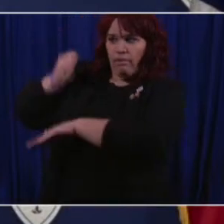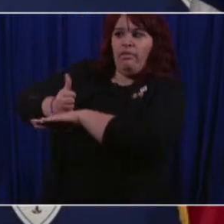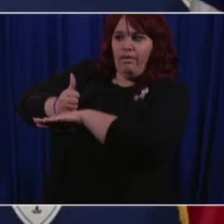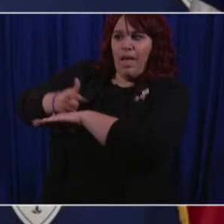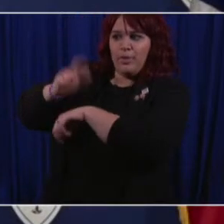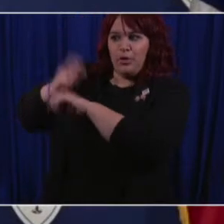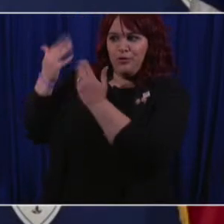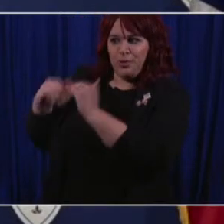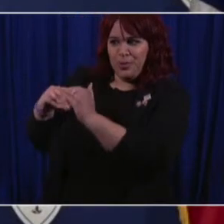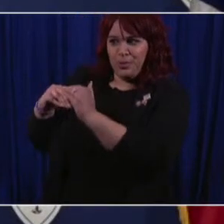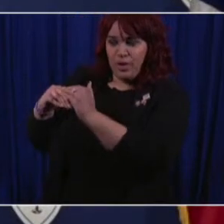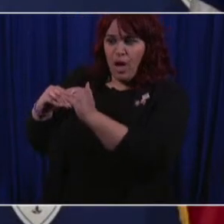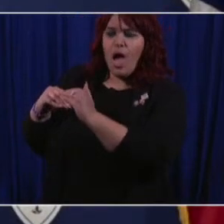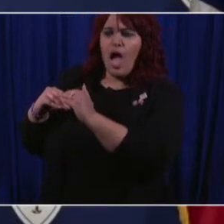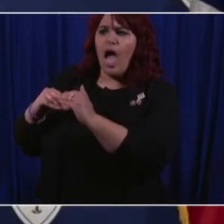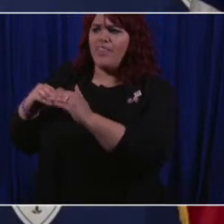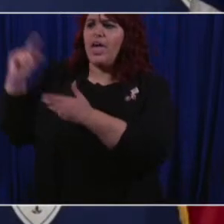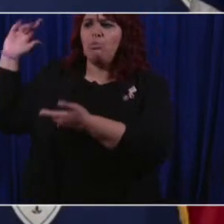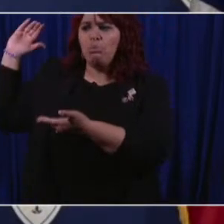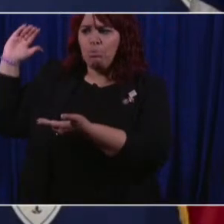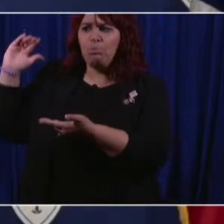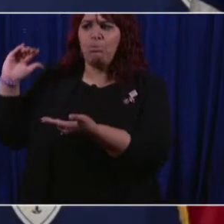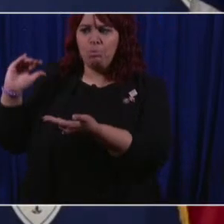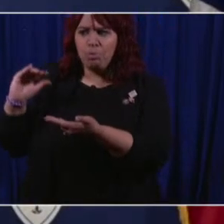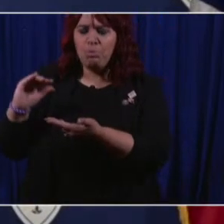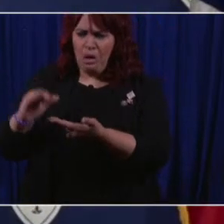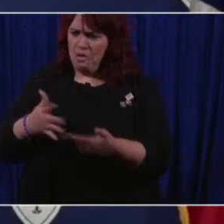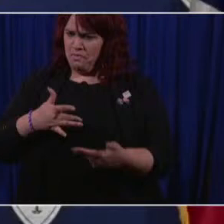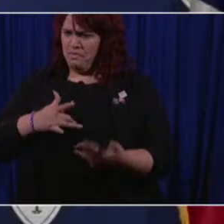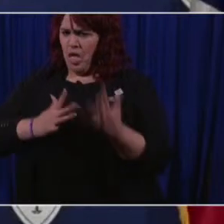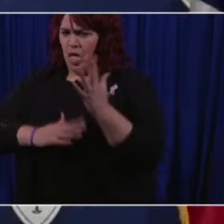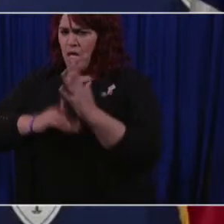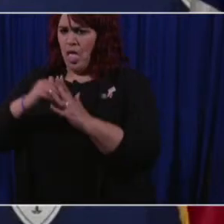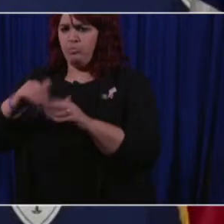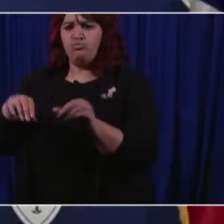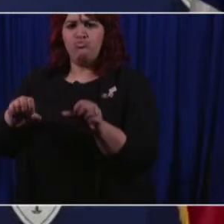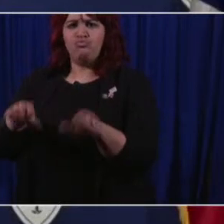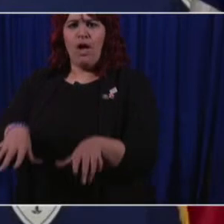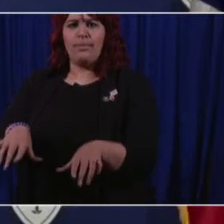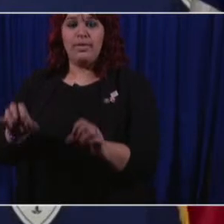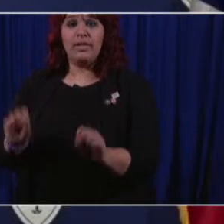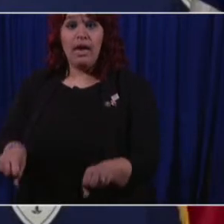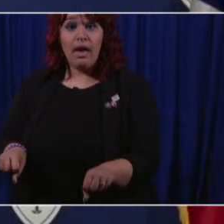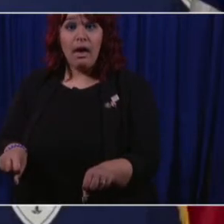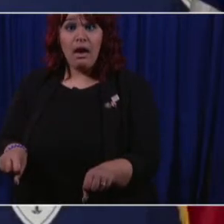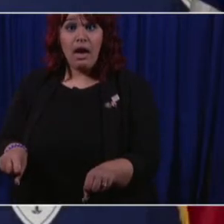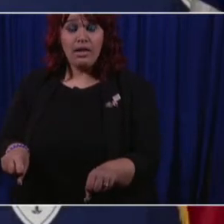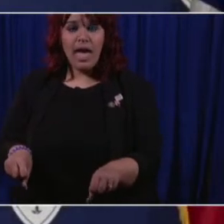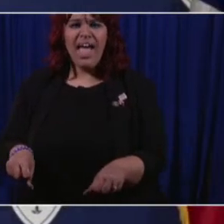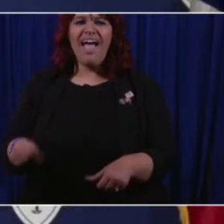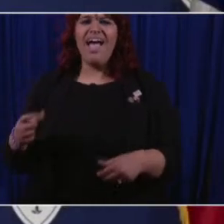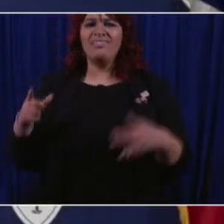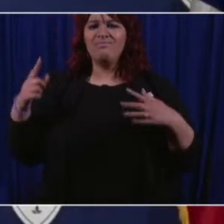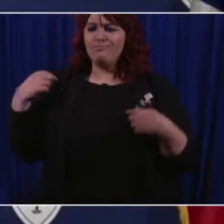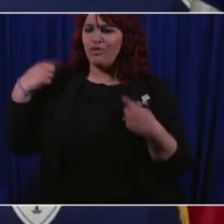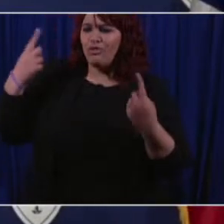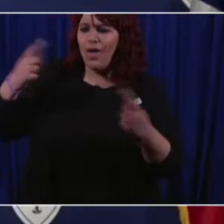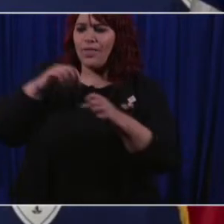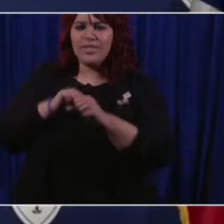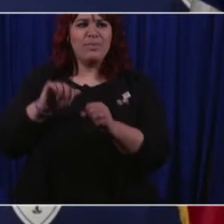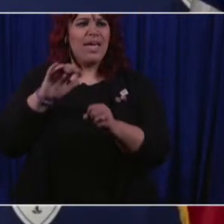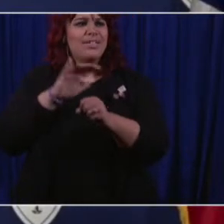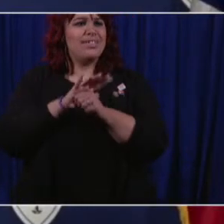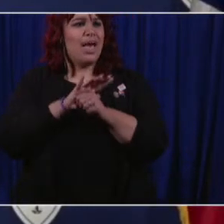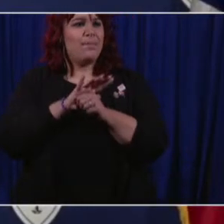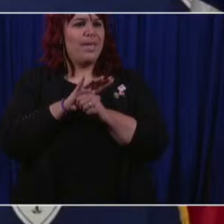lot throughout this. And one of the things that we've learned is the power of the mask. We're all sick of masks. I get it. You know, even this